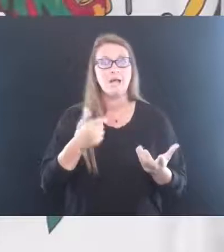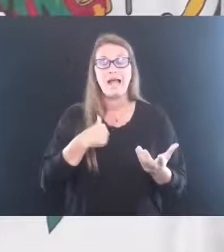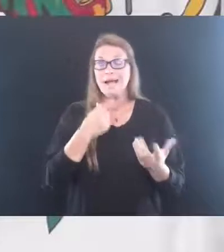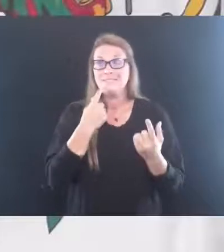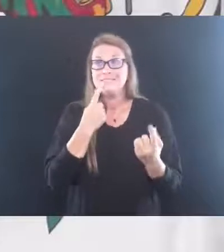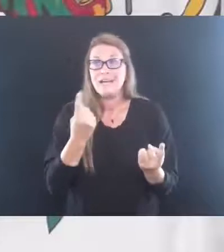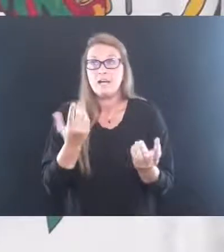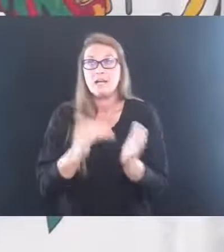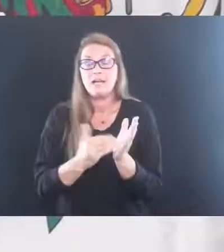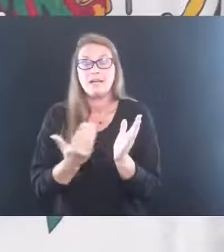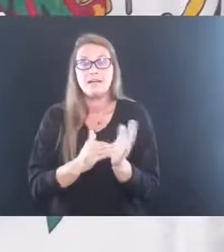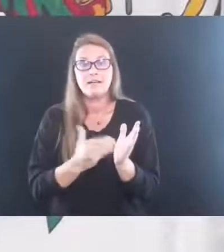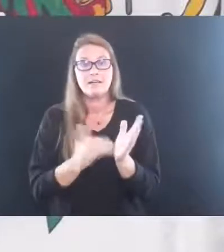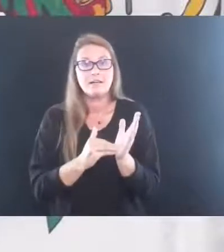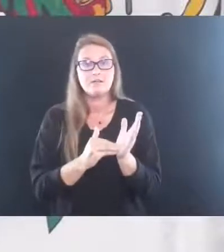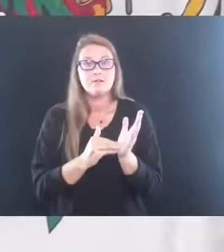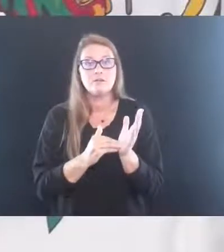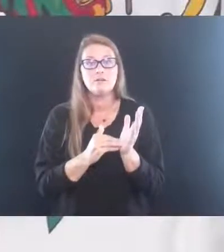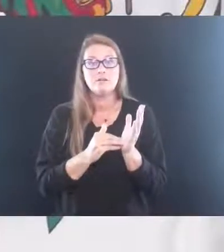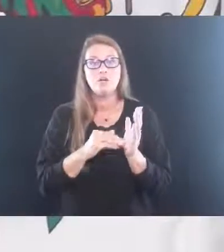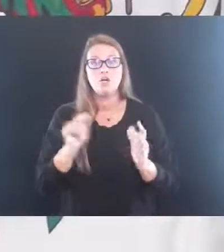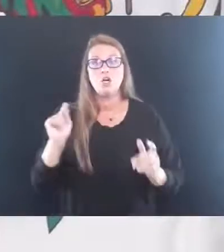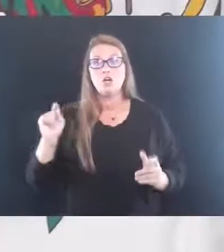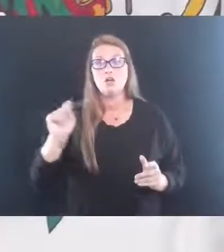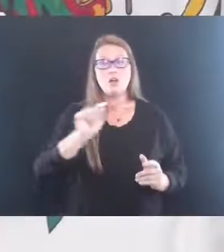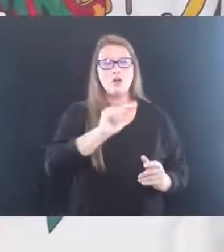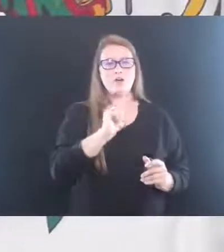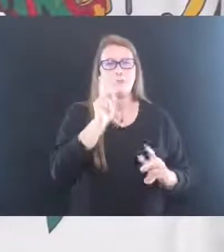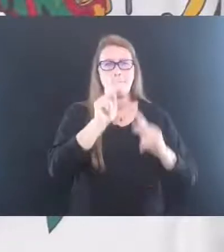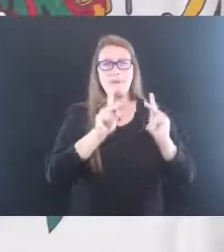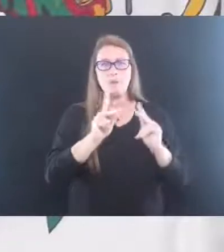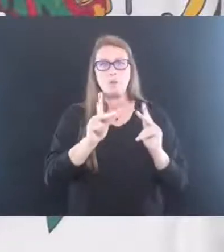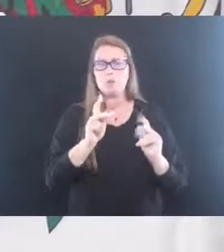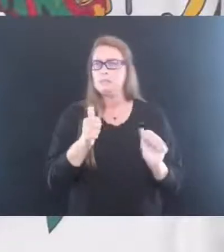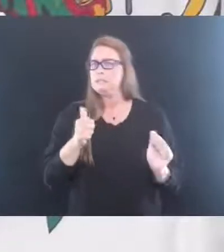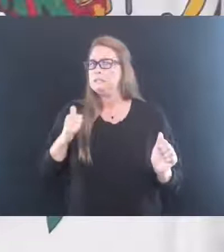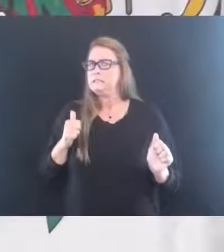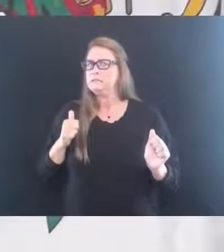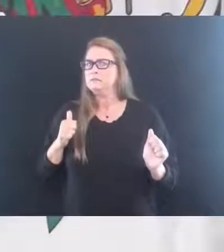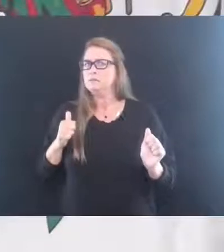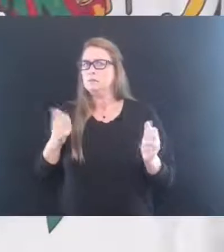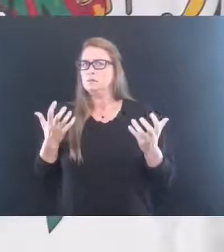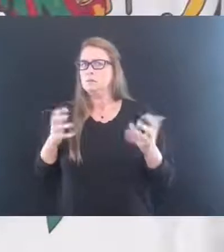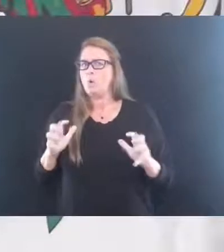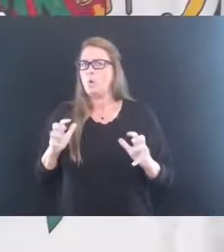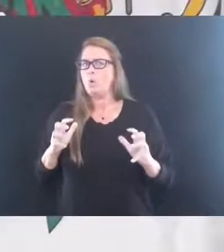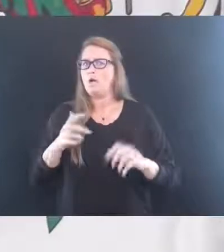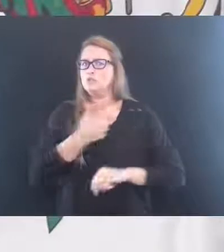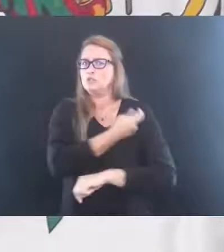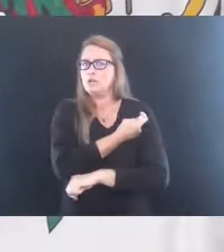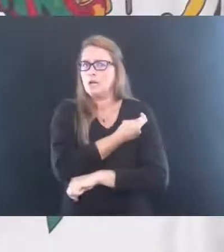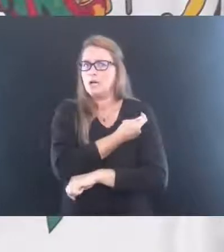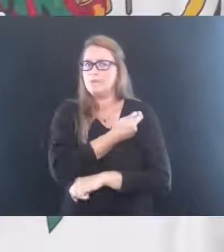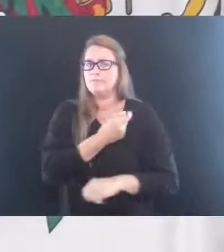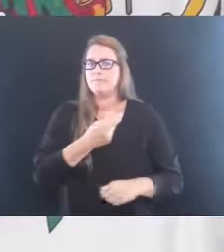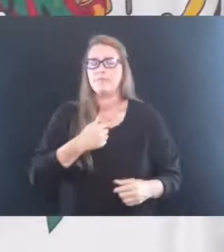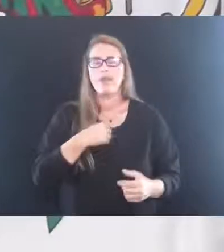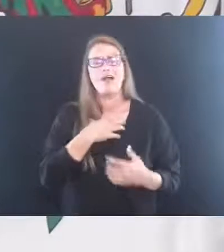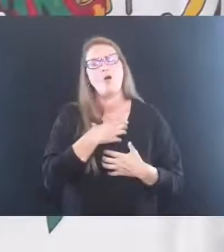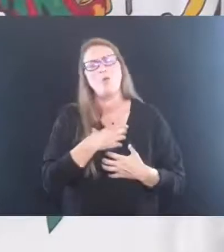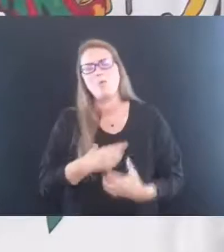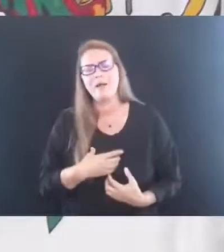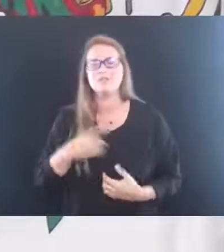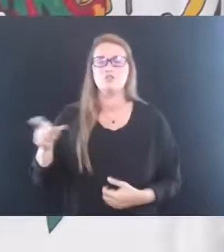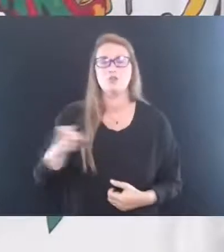over. A lot of people that are out there have a lot of reluctancy, to step up and get this shot. I wish to goodness that everybody